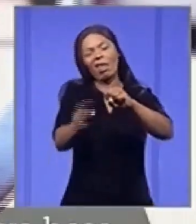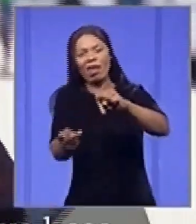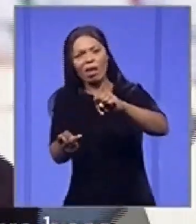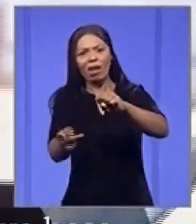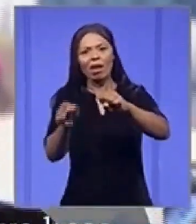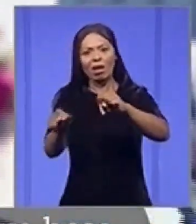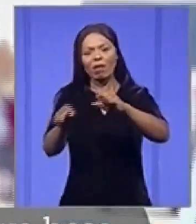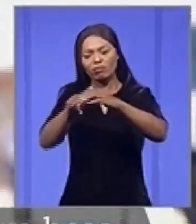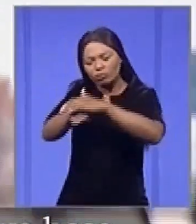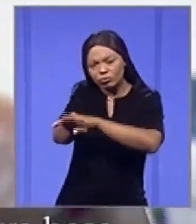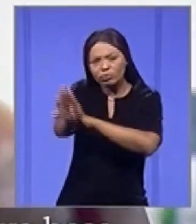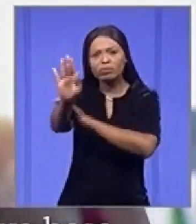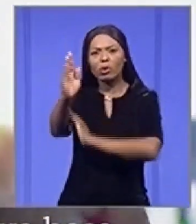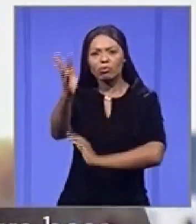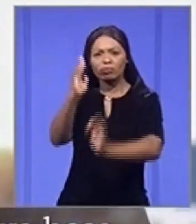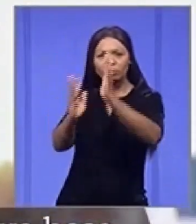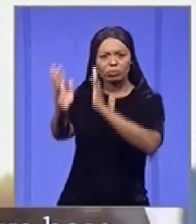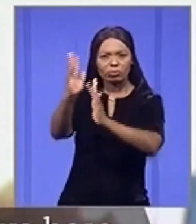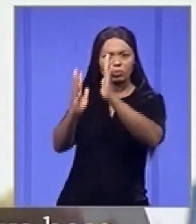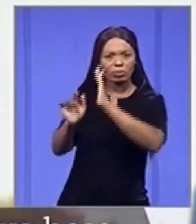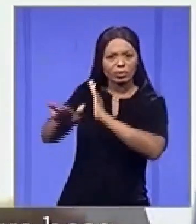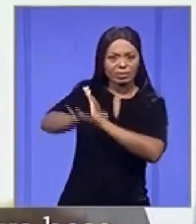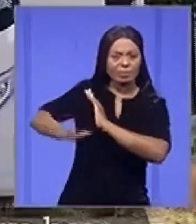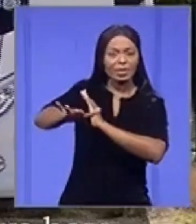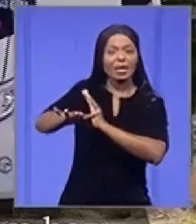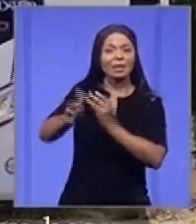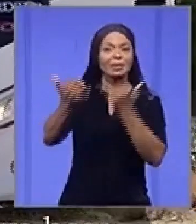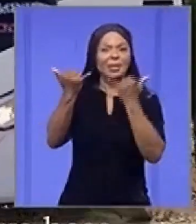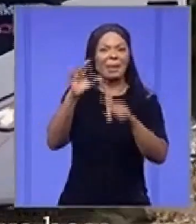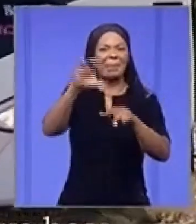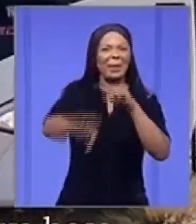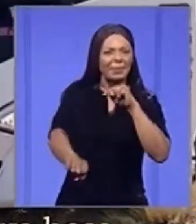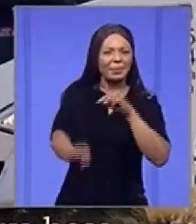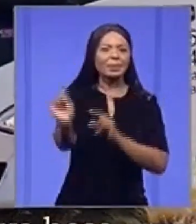mo ditlhareng mme se re se fitlheletseng ke gore